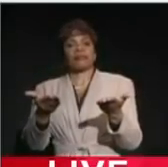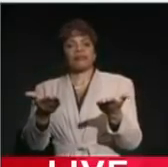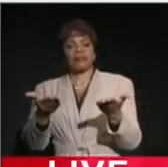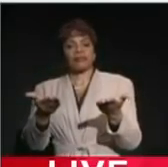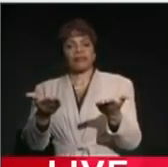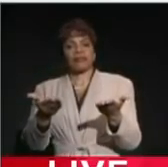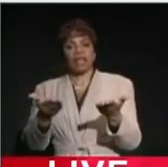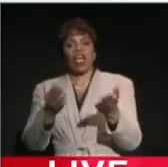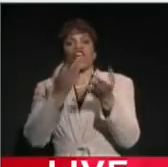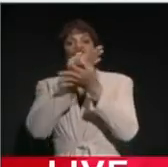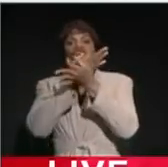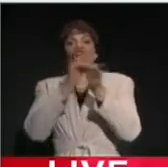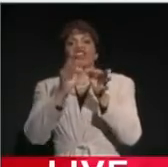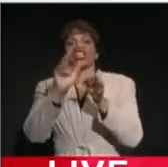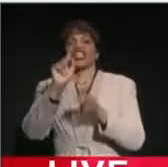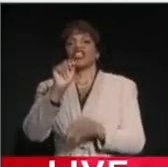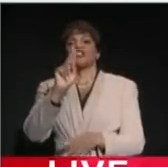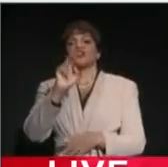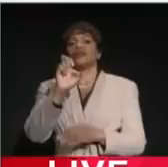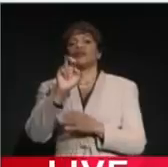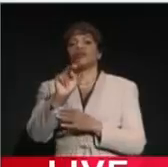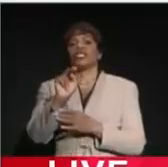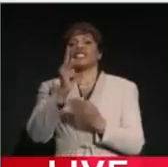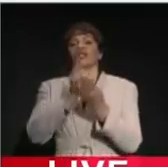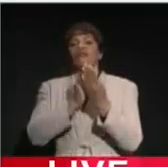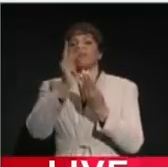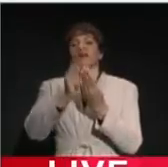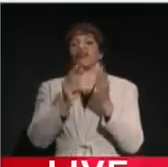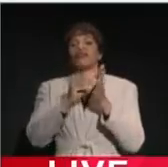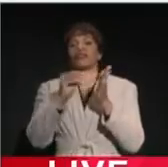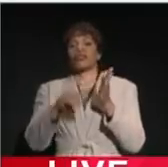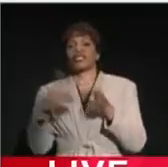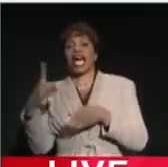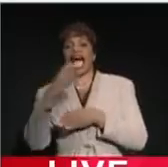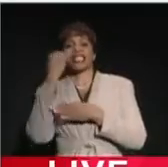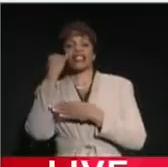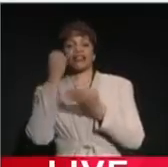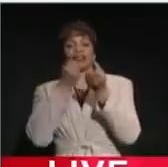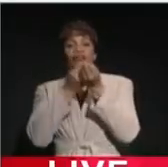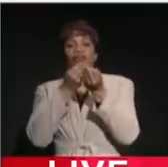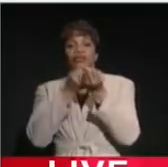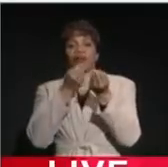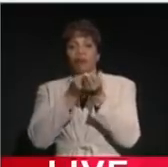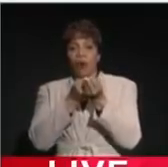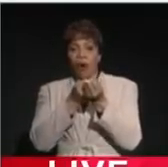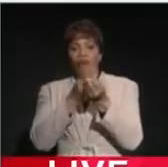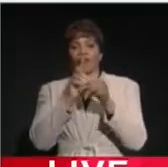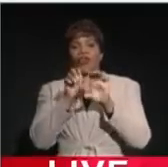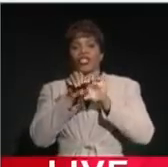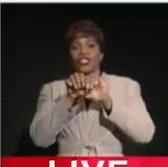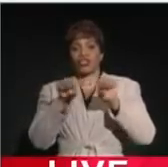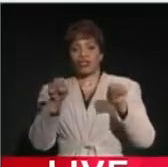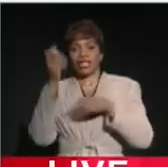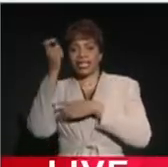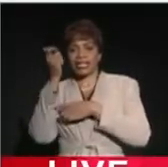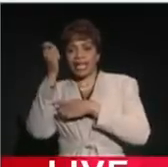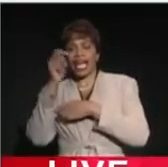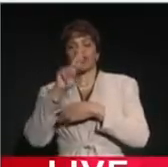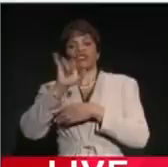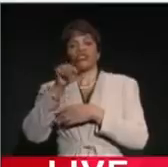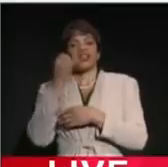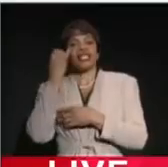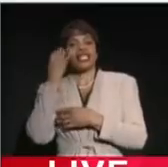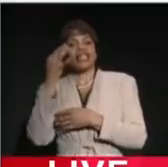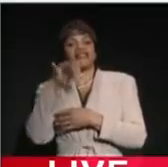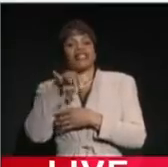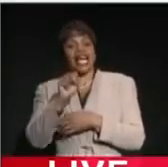free tuition programs to students. Would you support free college programs for bachelor degrees in New Jersey? And if you do, how would you pay